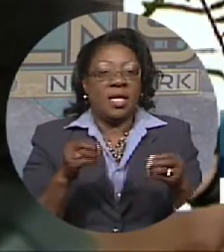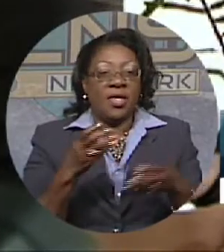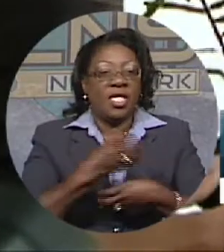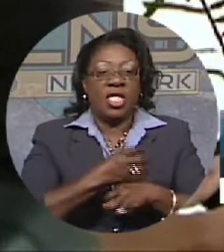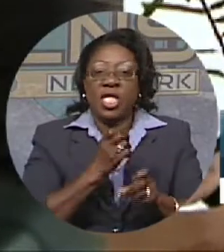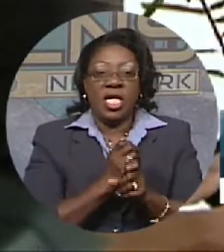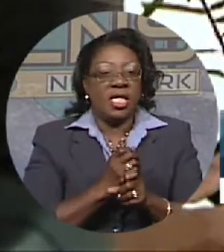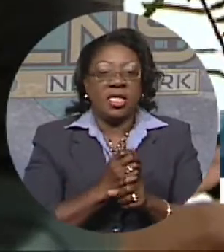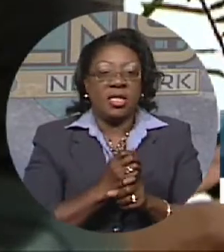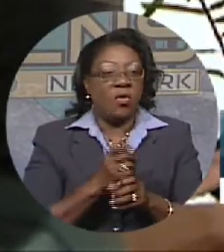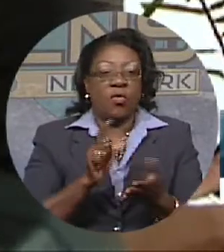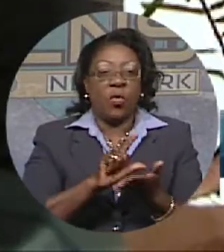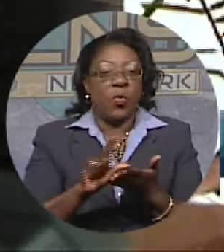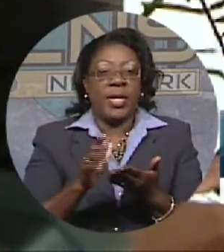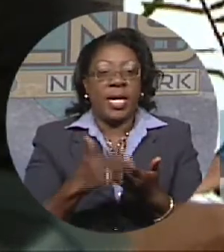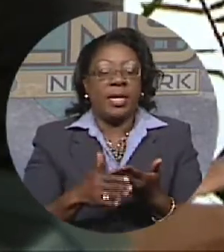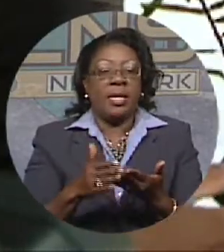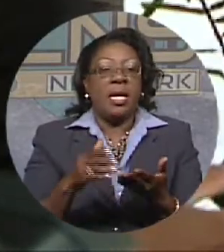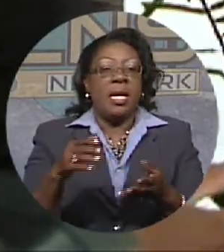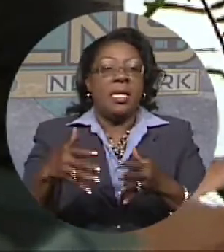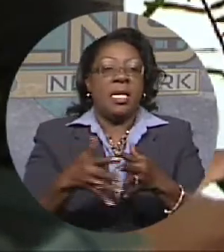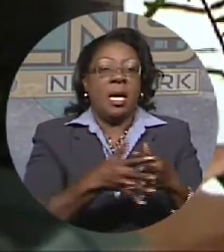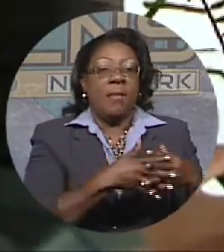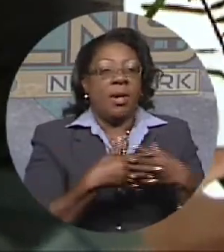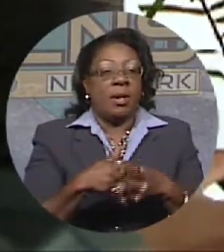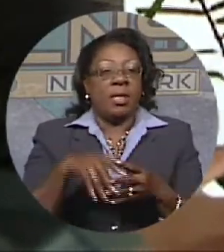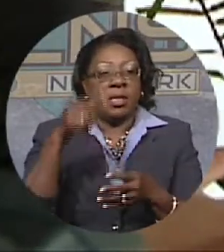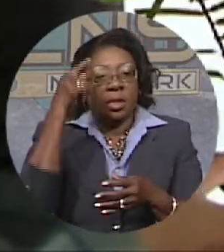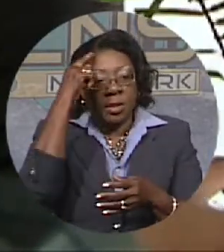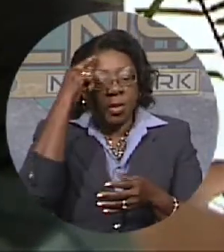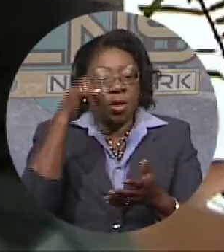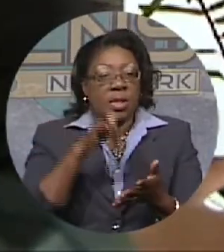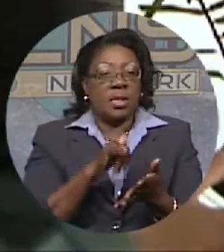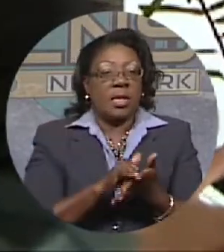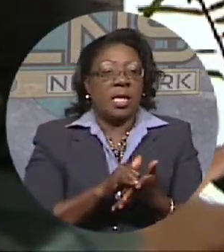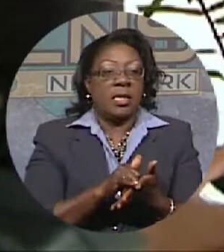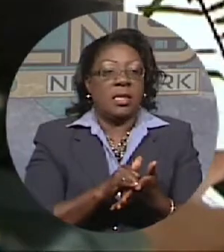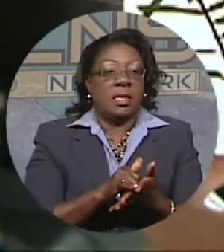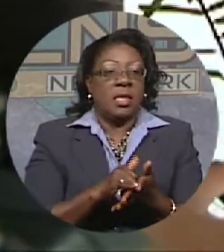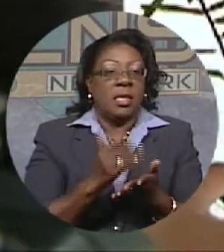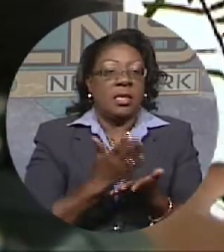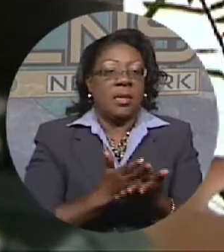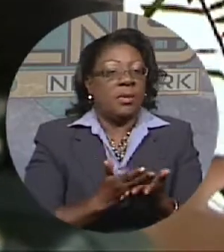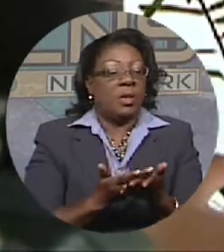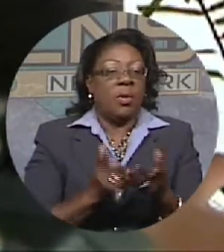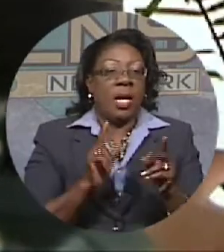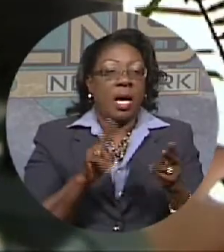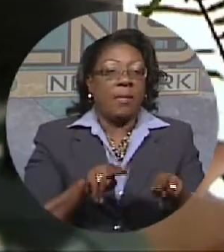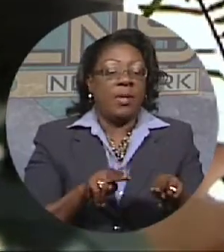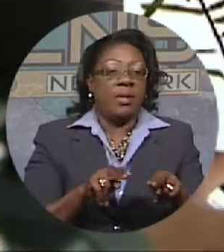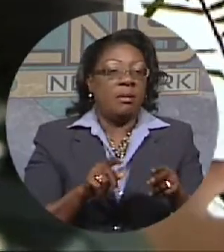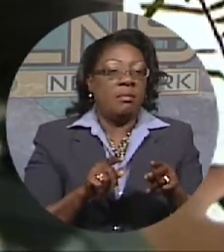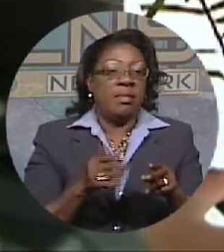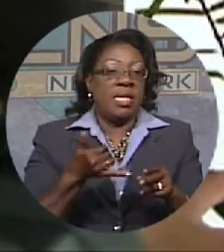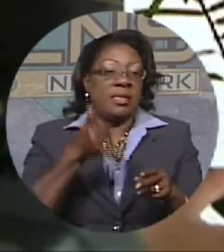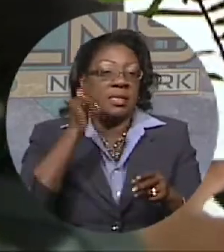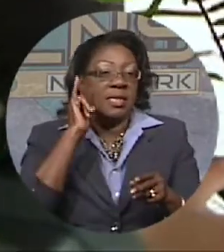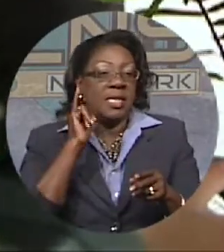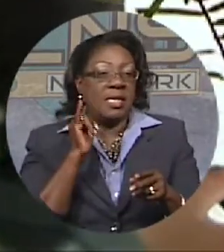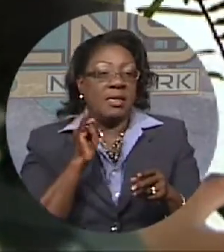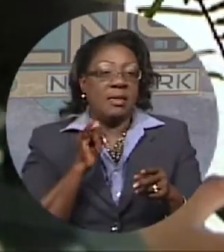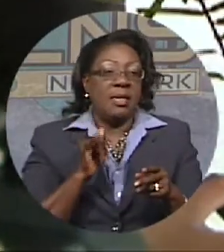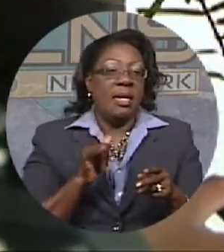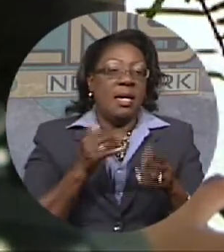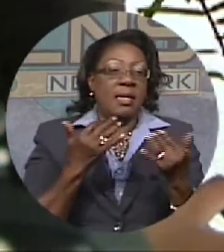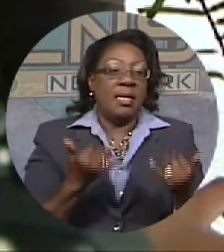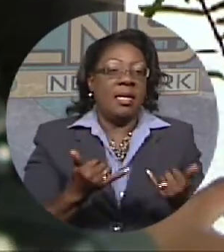changed since the weekend. The Americans had thought that an adjudication would be done by yesterday, and then they thought today, and